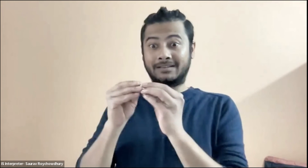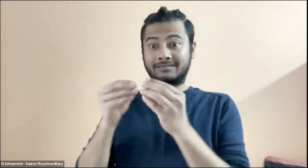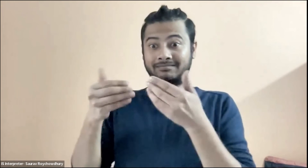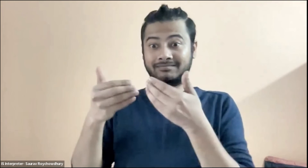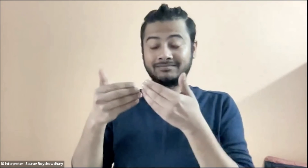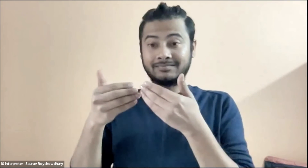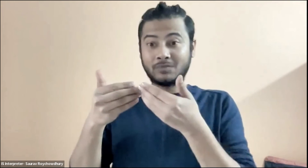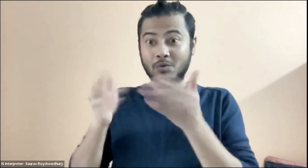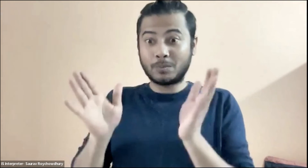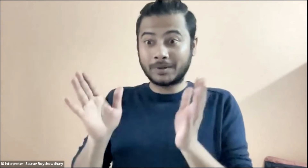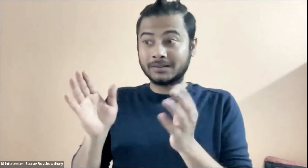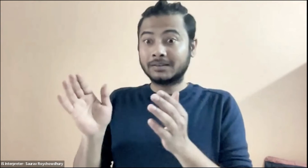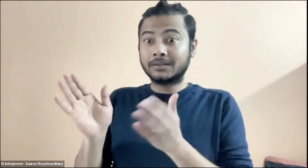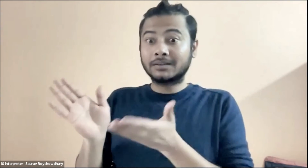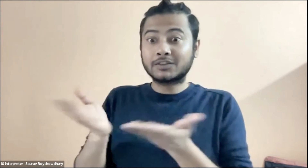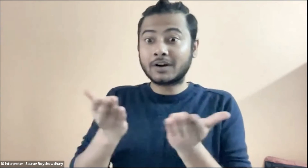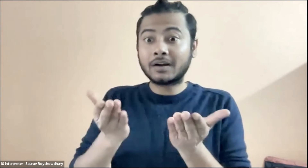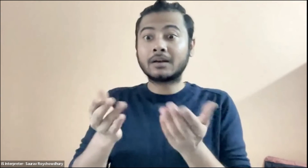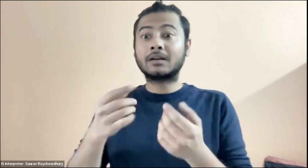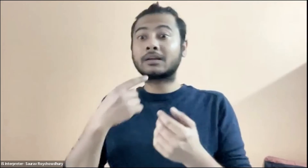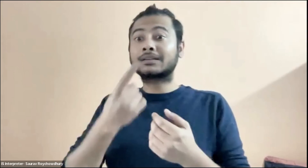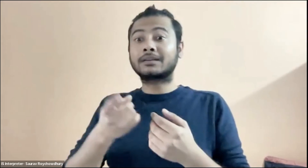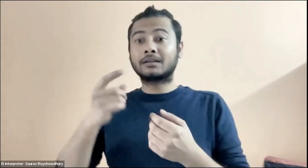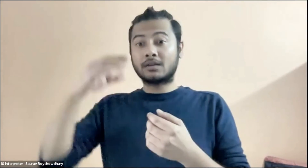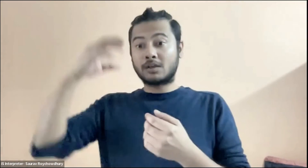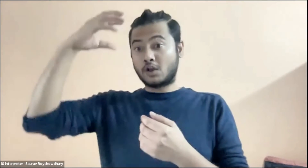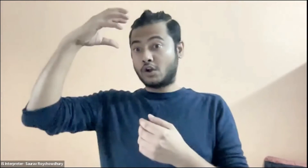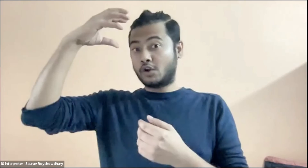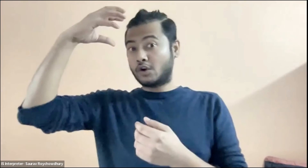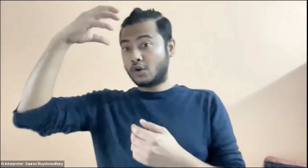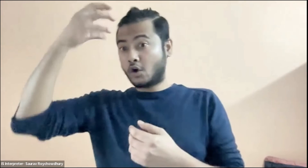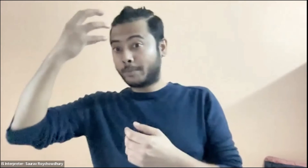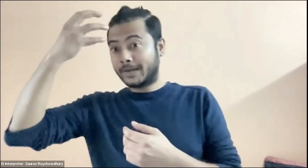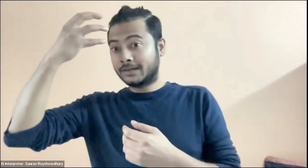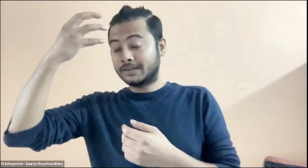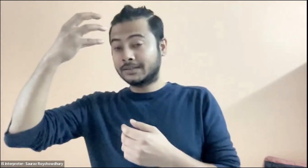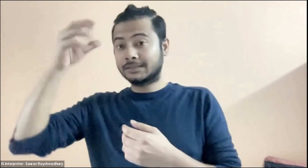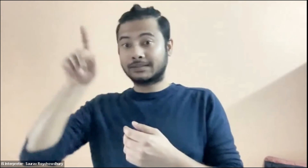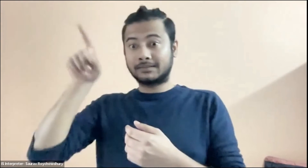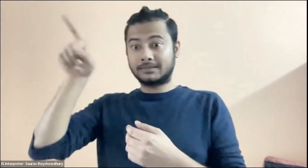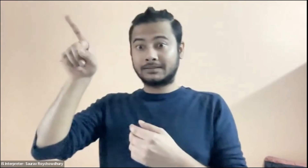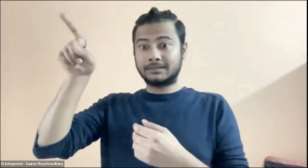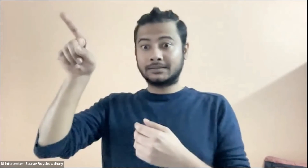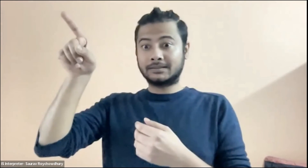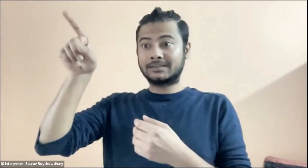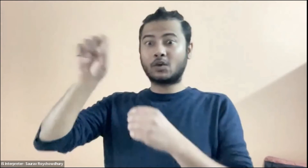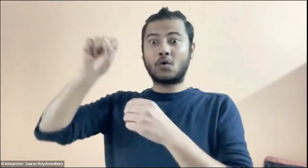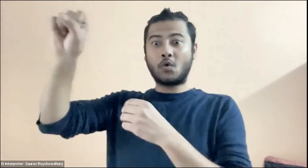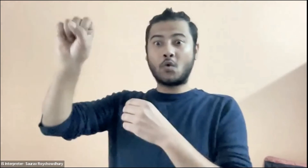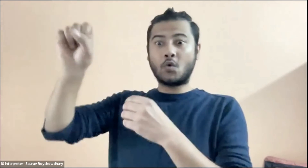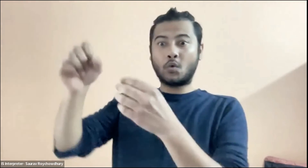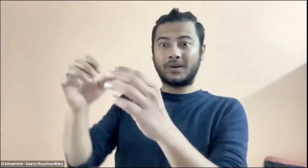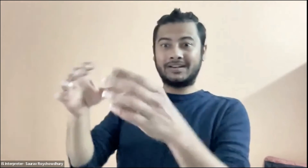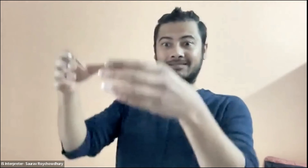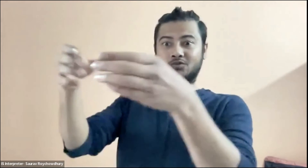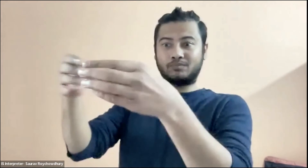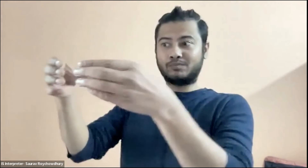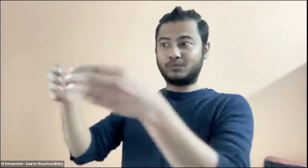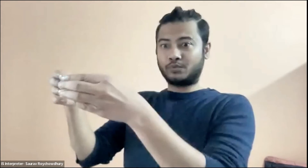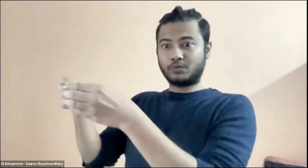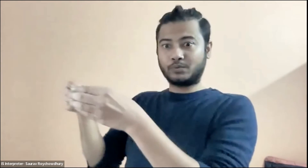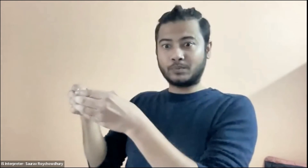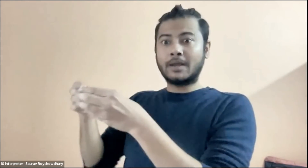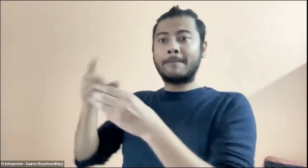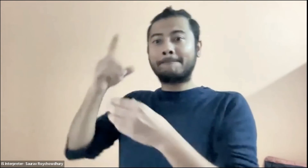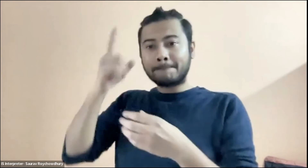of centralized processes and governments and institutions to really capture the micro level perspective that